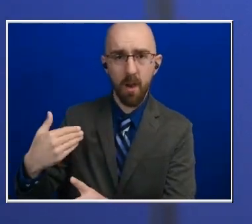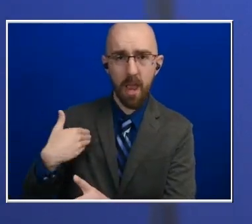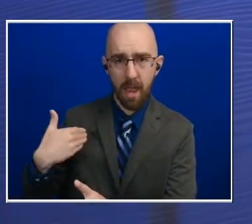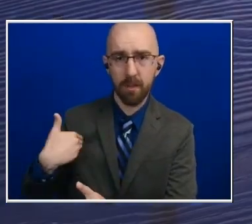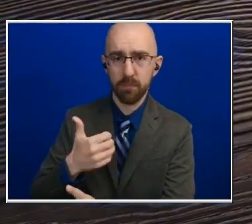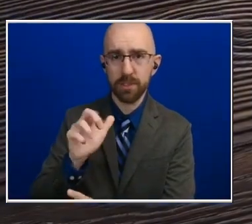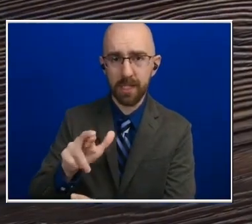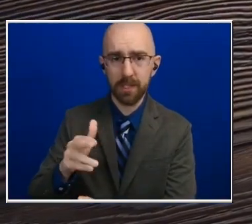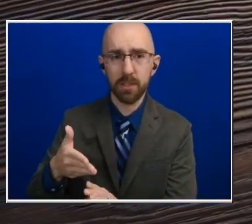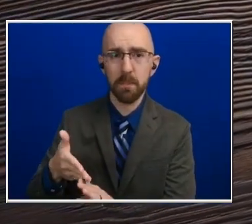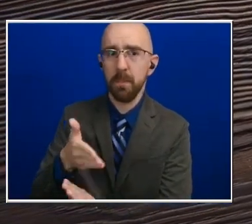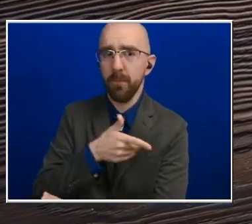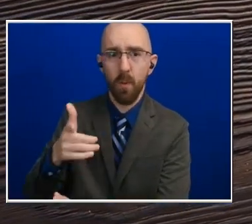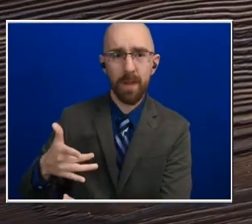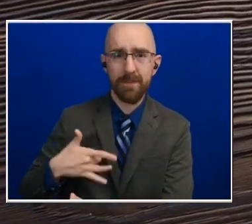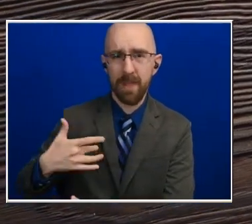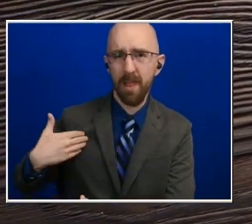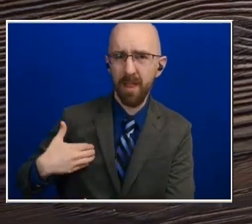wrong.